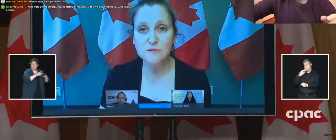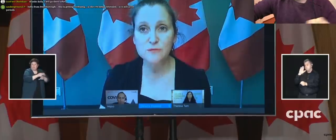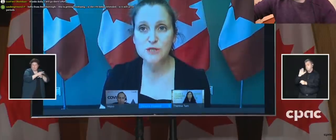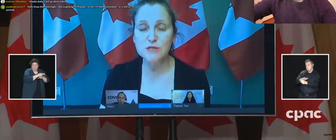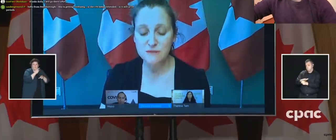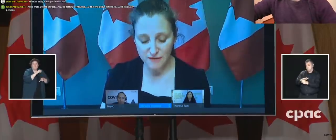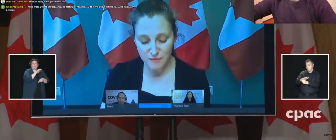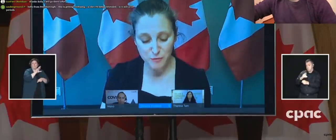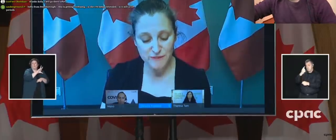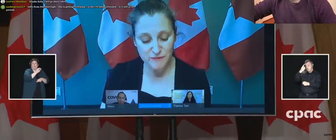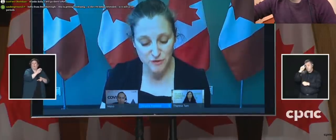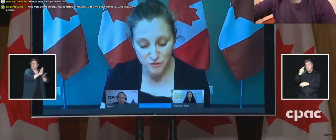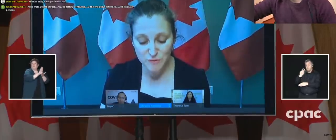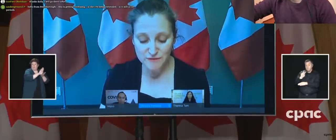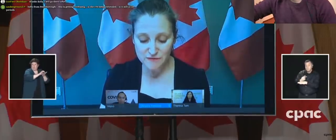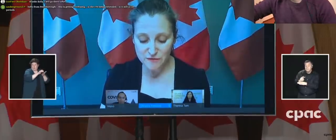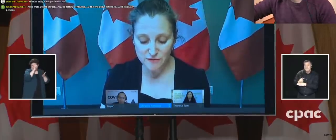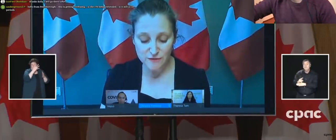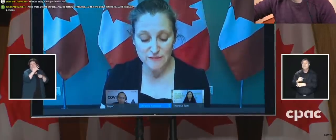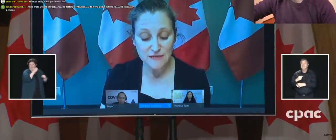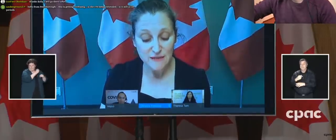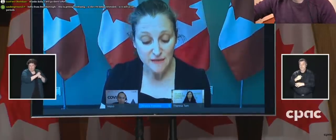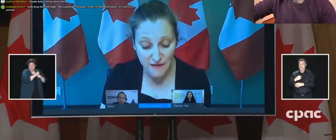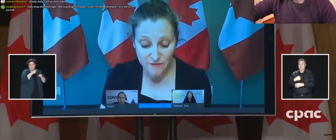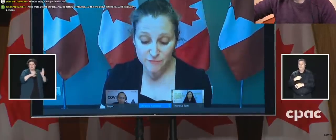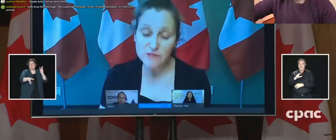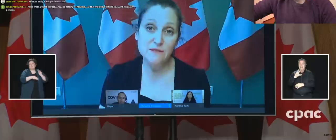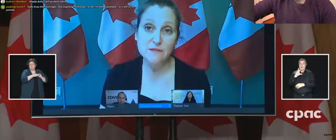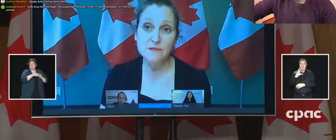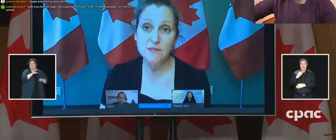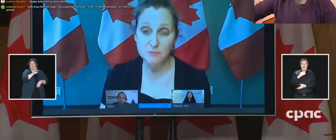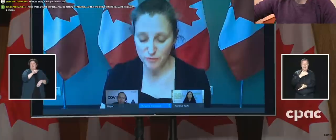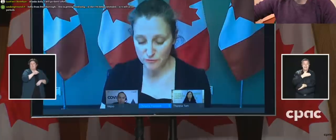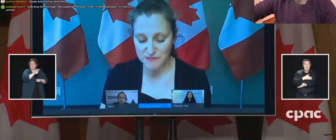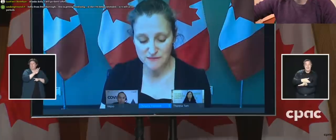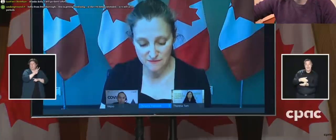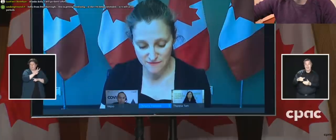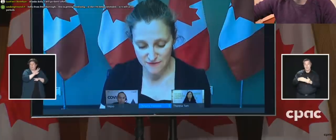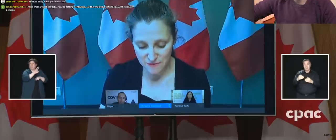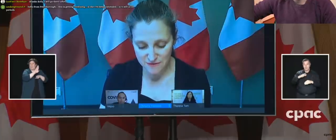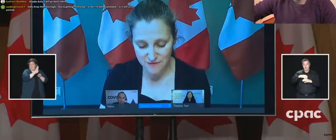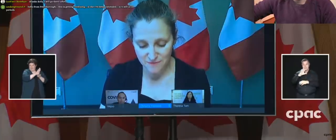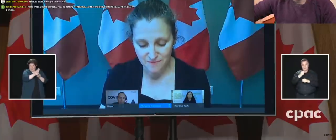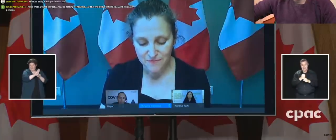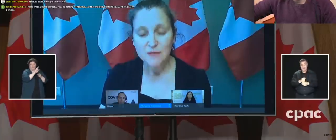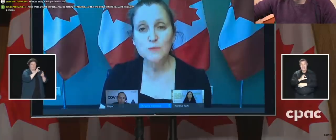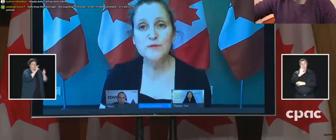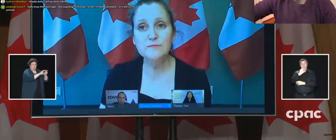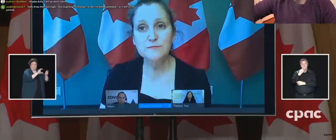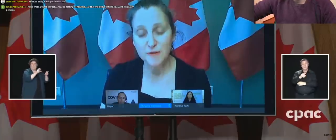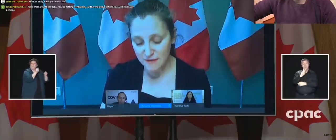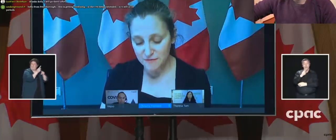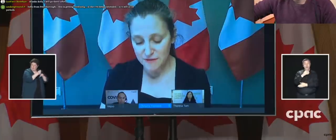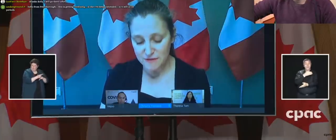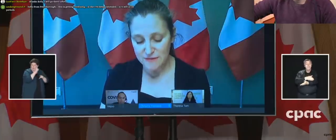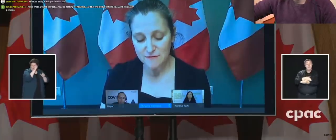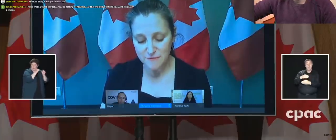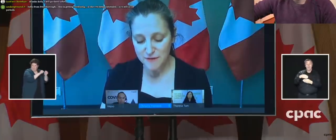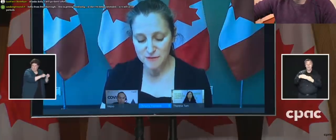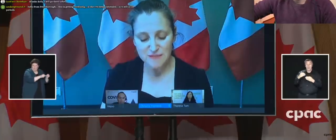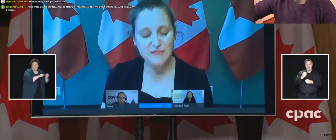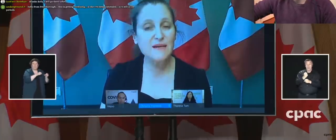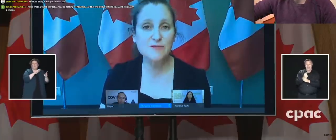5 years, reaching $9.2 billion every year in permanent investments. Within